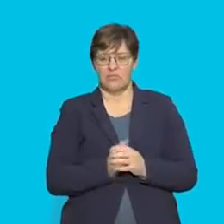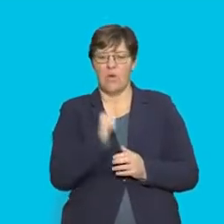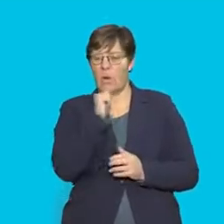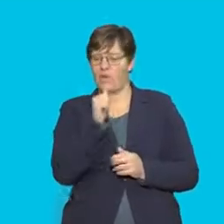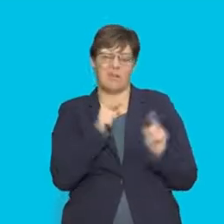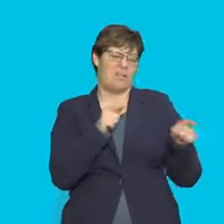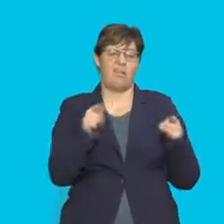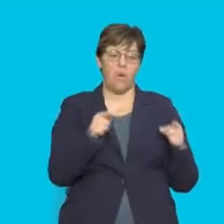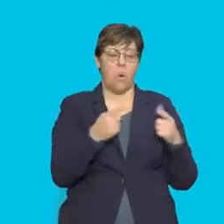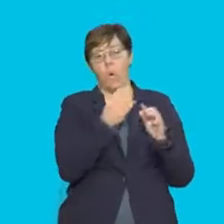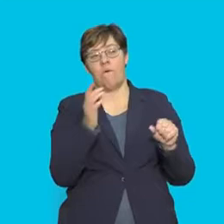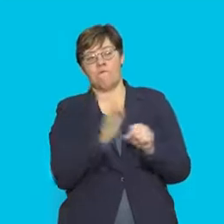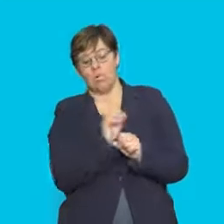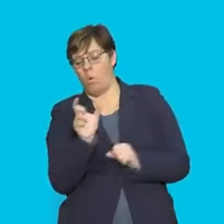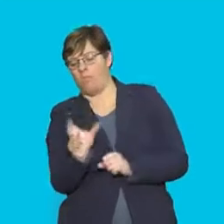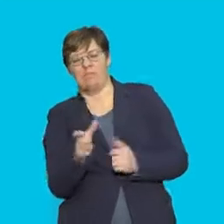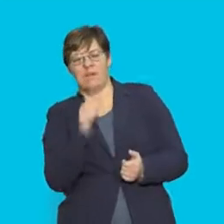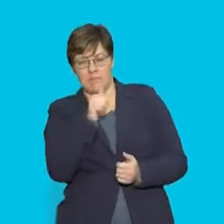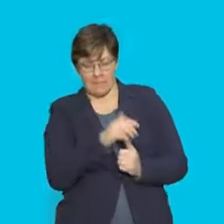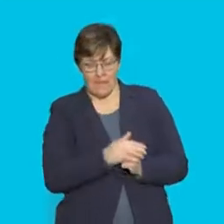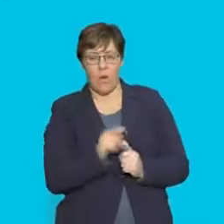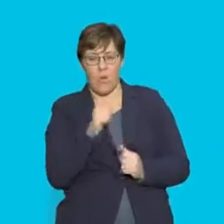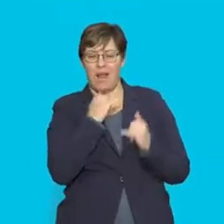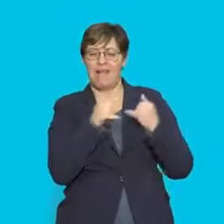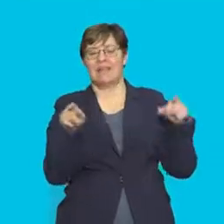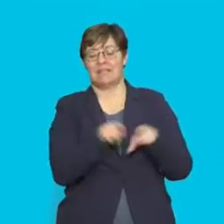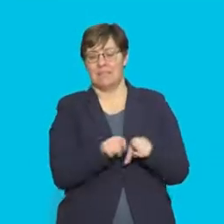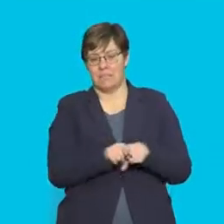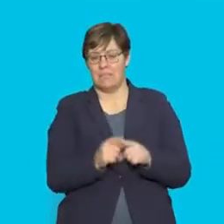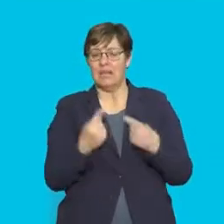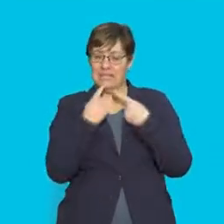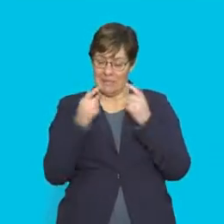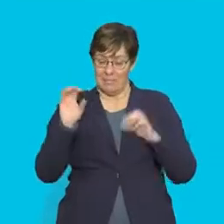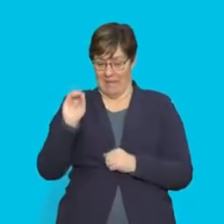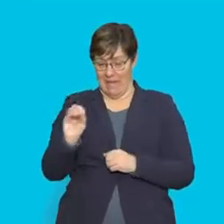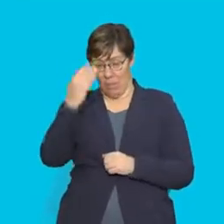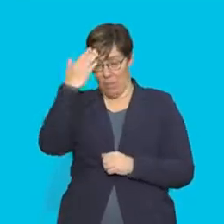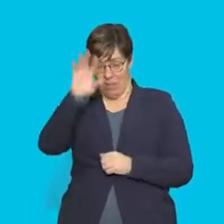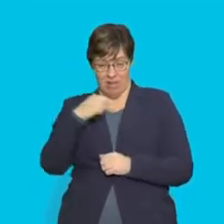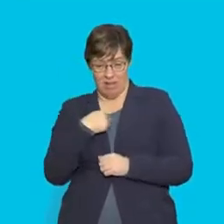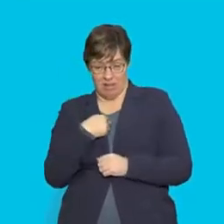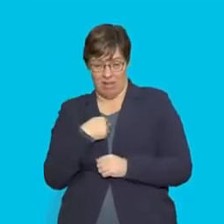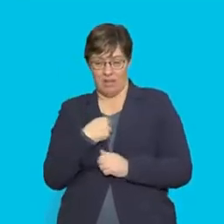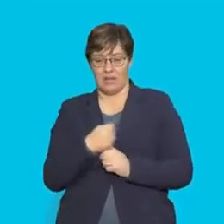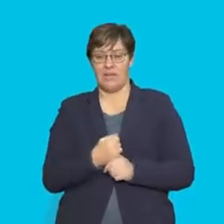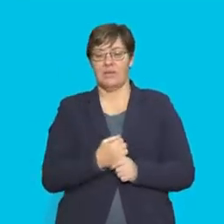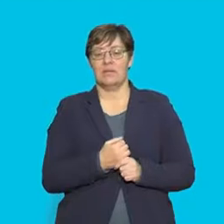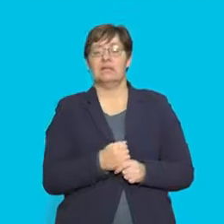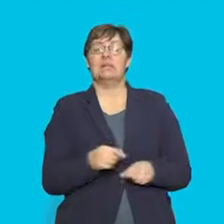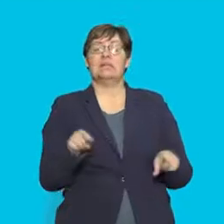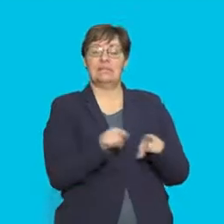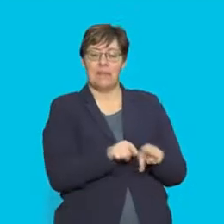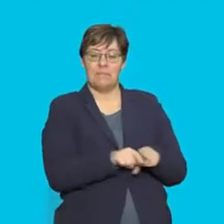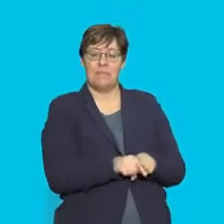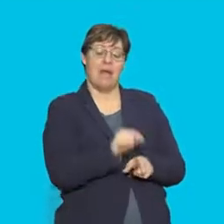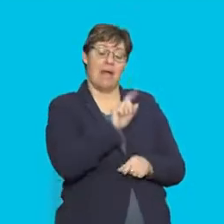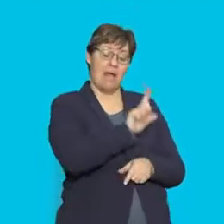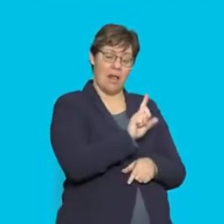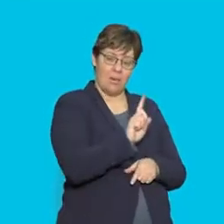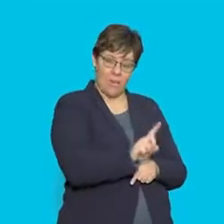does not really make much of a difference, right? So I know the statement. But from this, what also do I know? I know